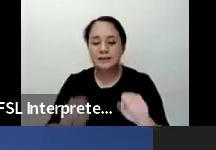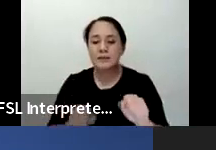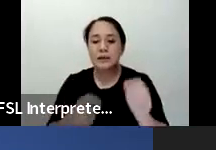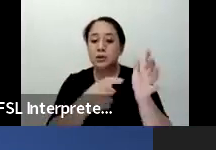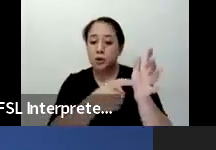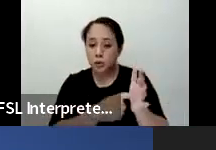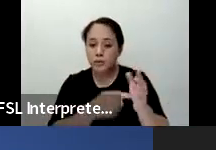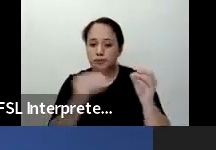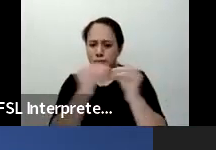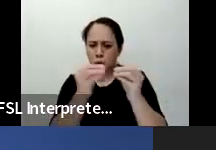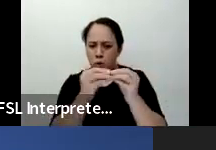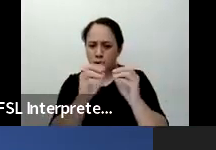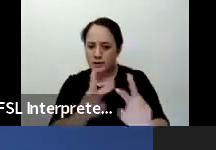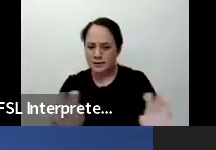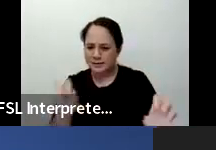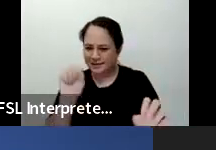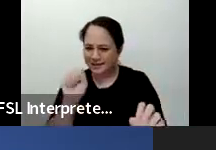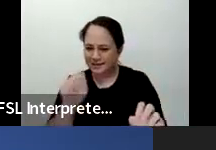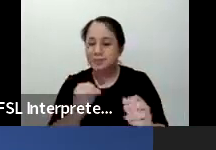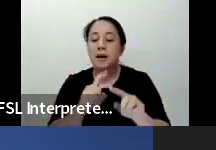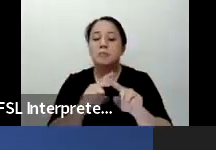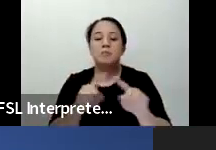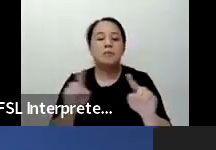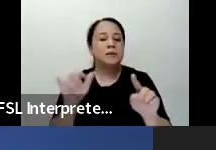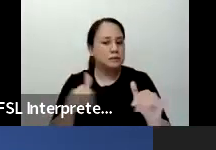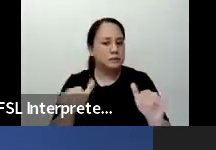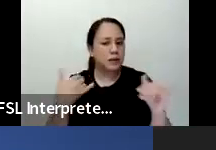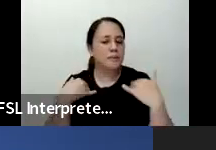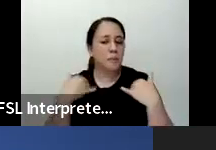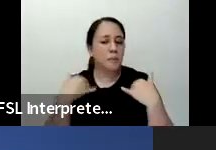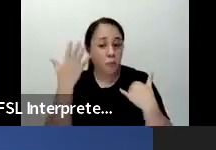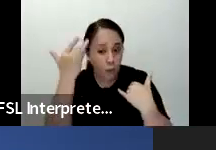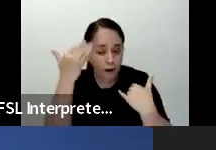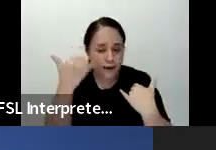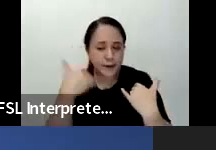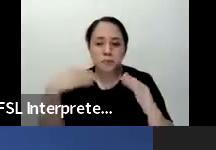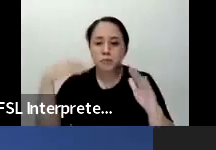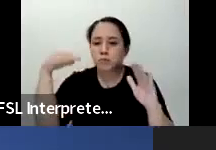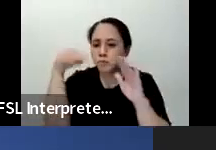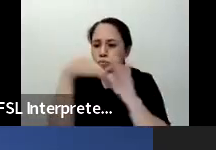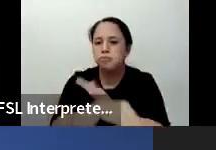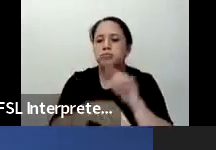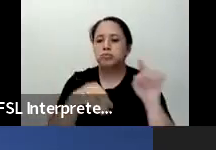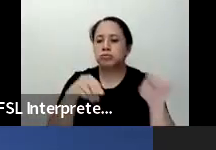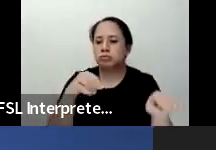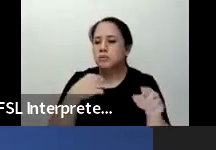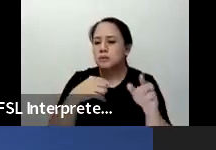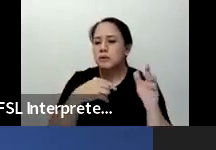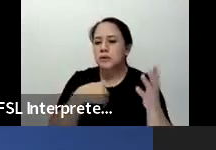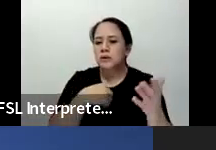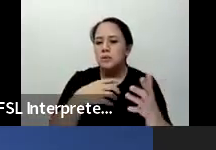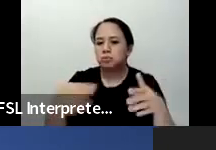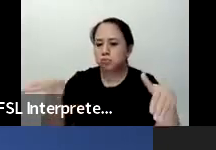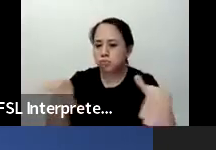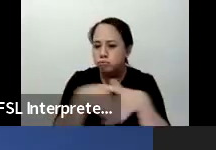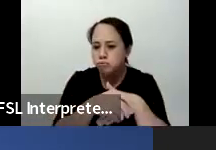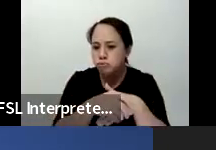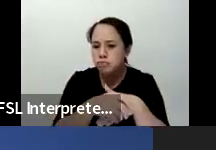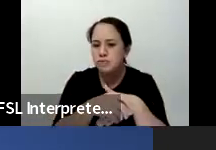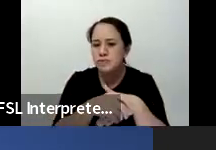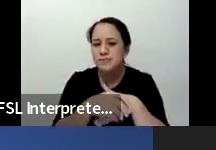further study, of course, but this may also be because of significant decline in marriages during